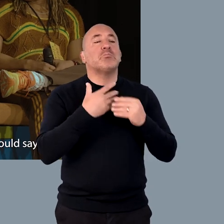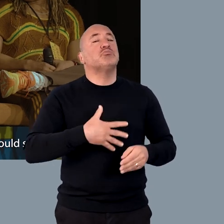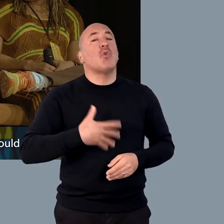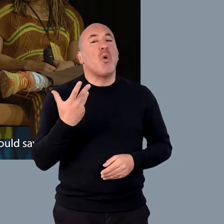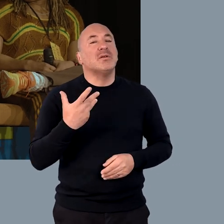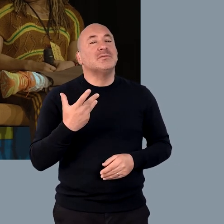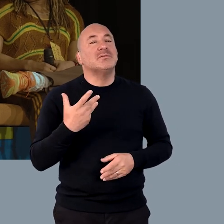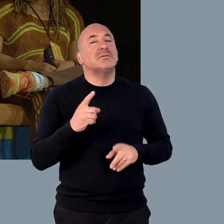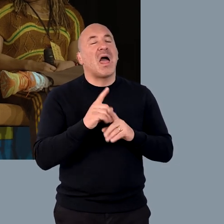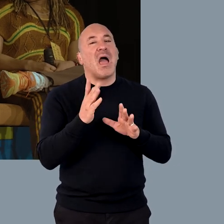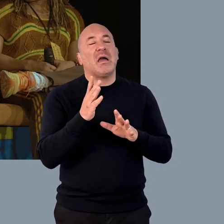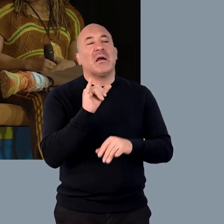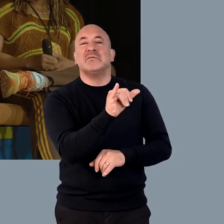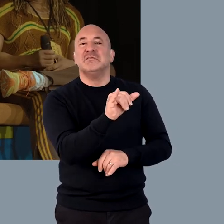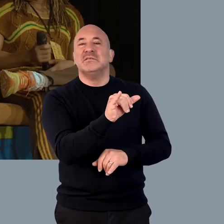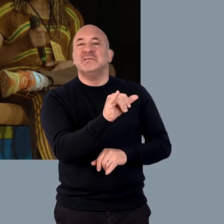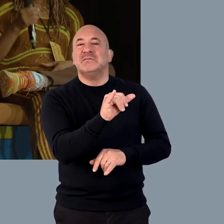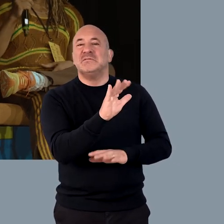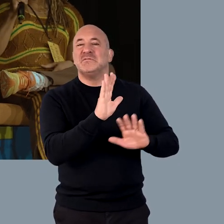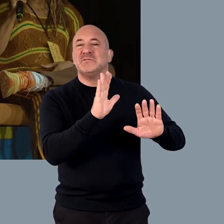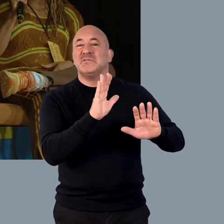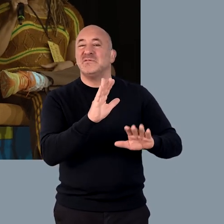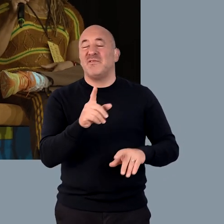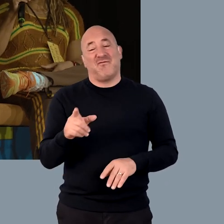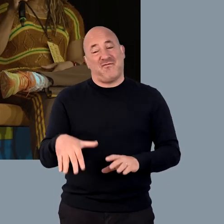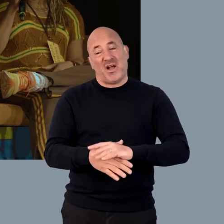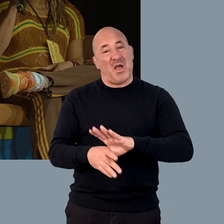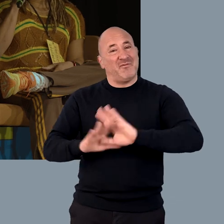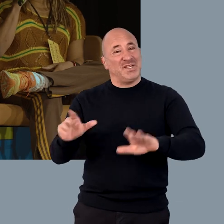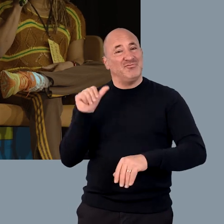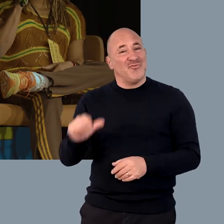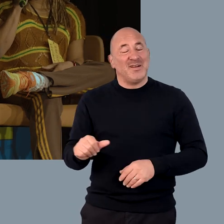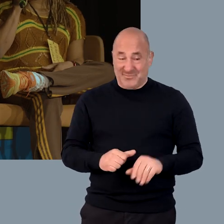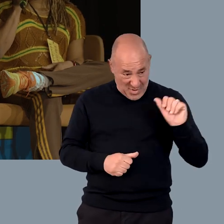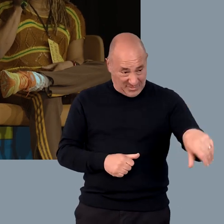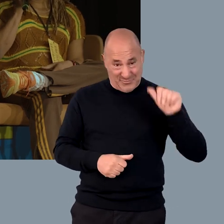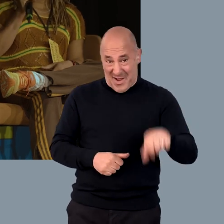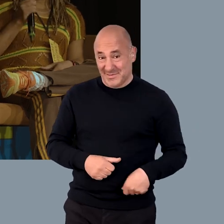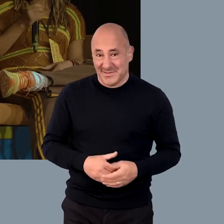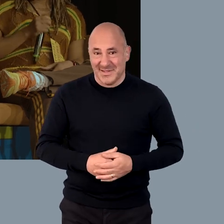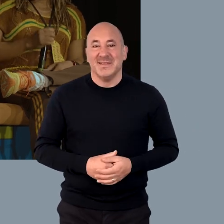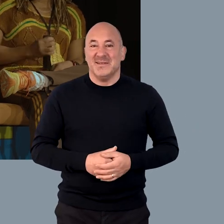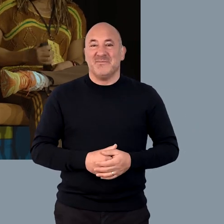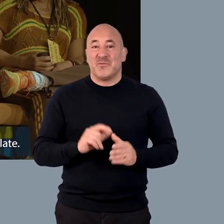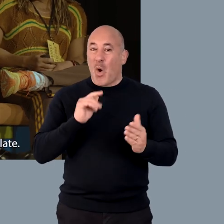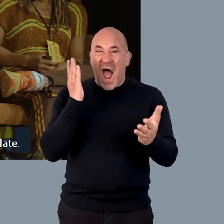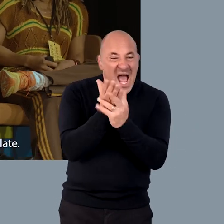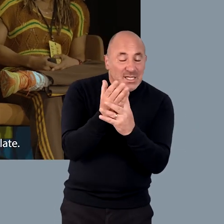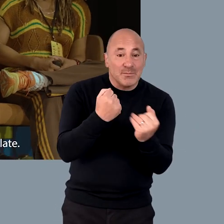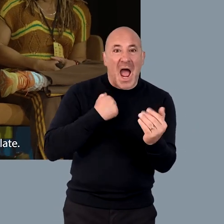i would say if they don't want to help that's that's a red flag isn't it yeah no access to our access then come and ask us